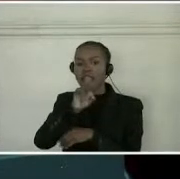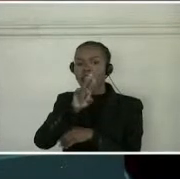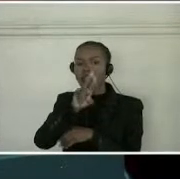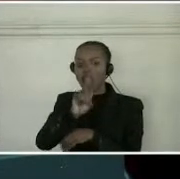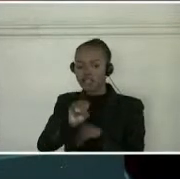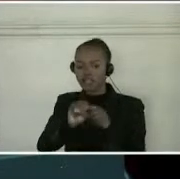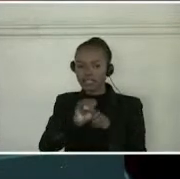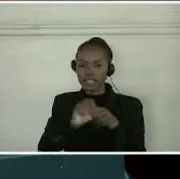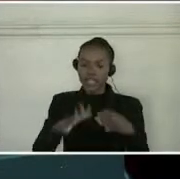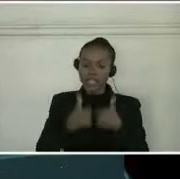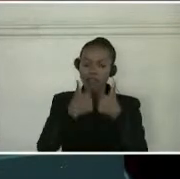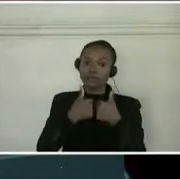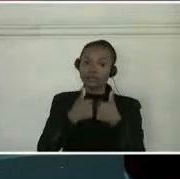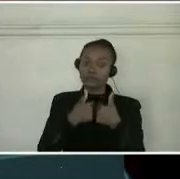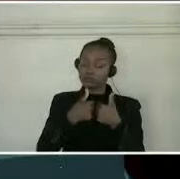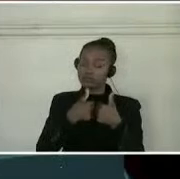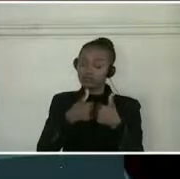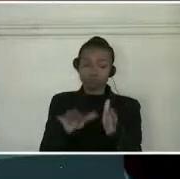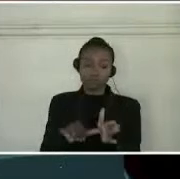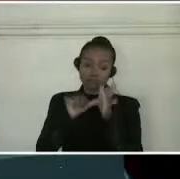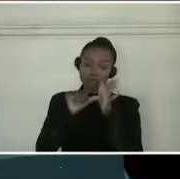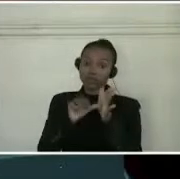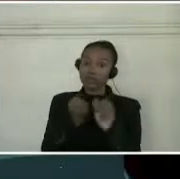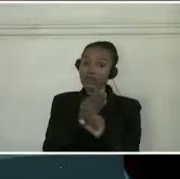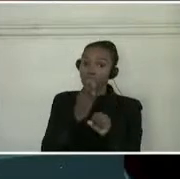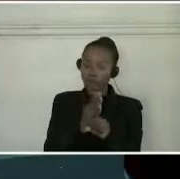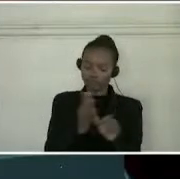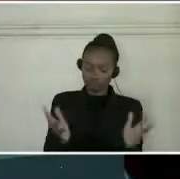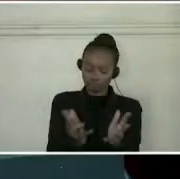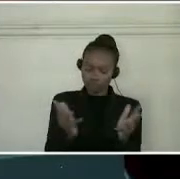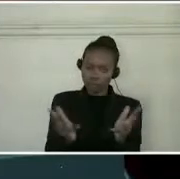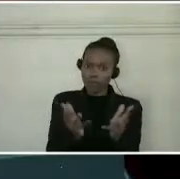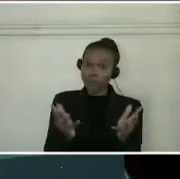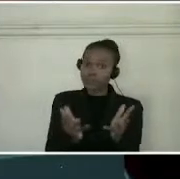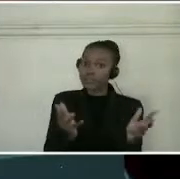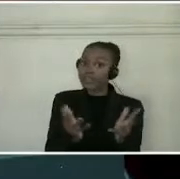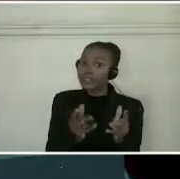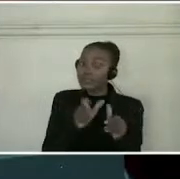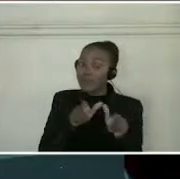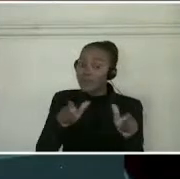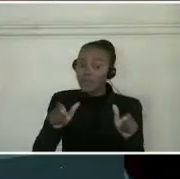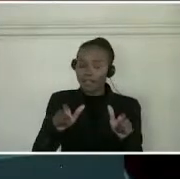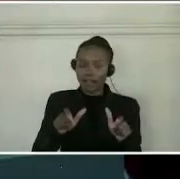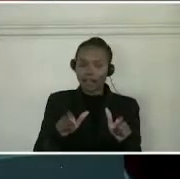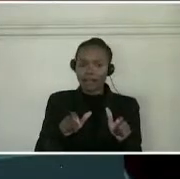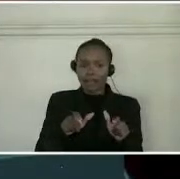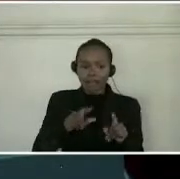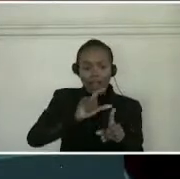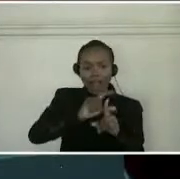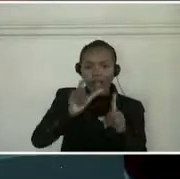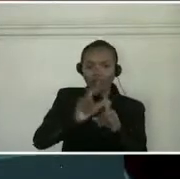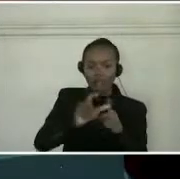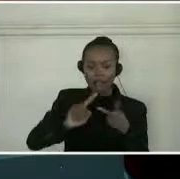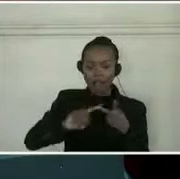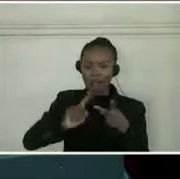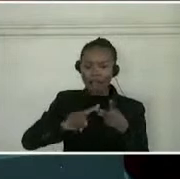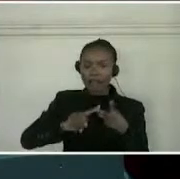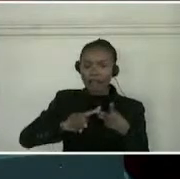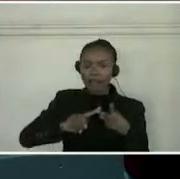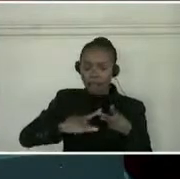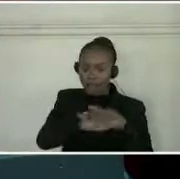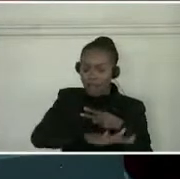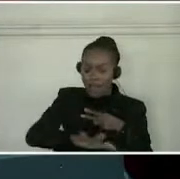cohesion bringing together people from various cultures and different geographical areas these